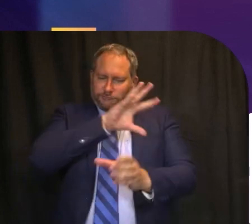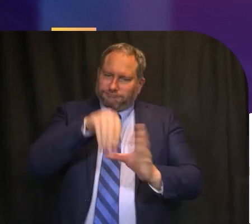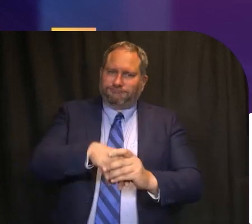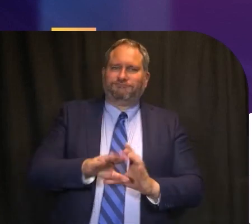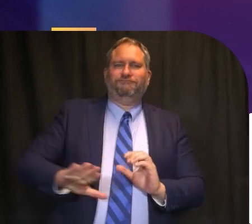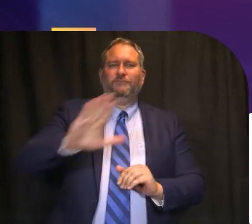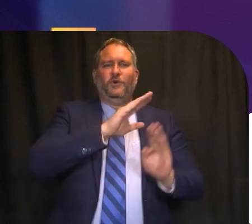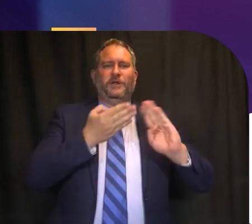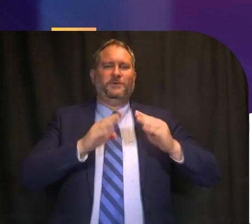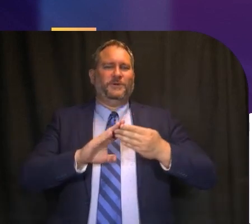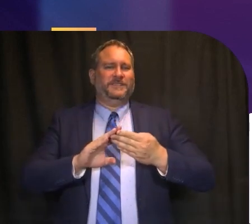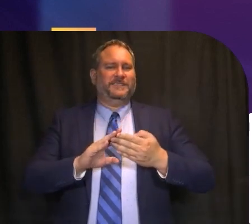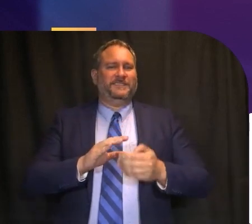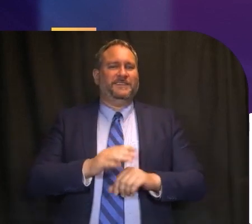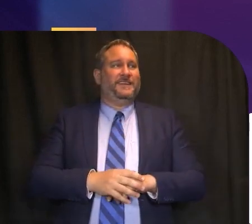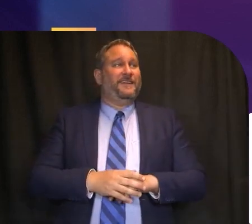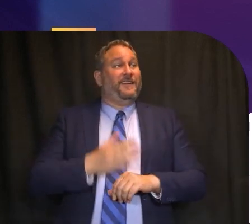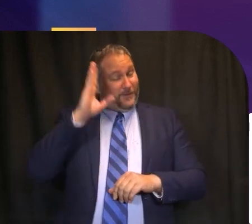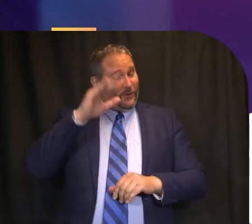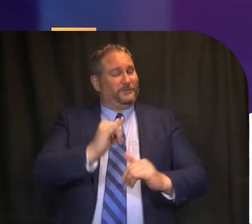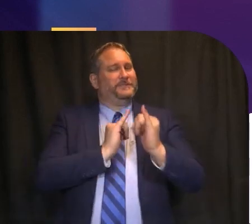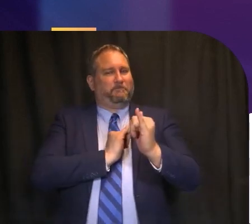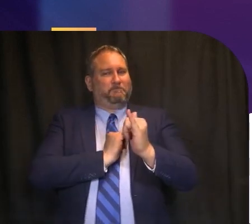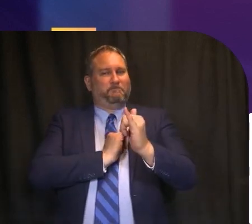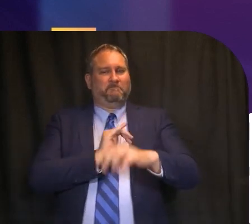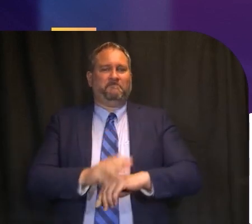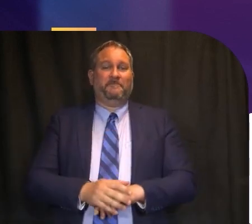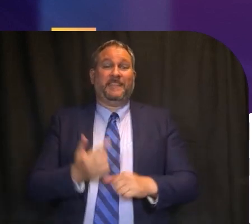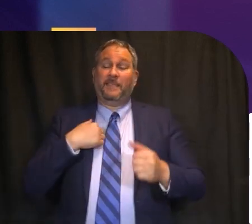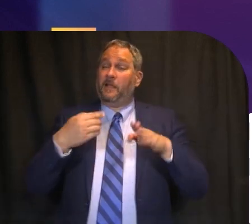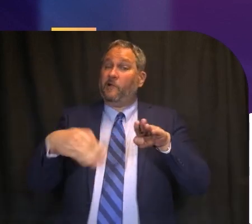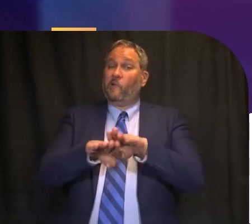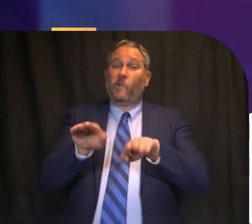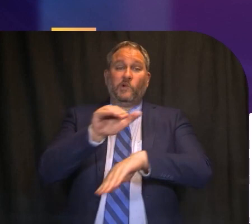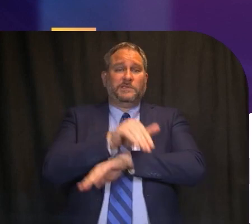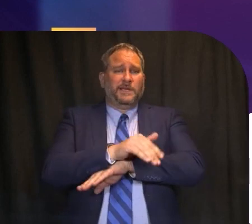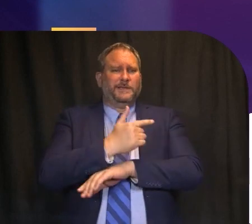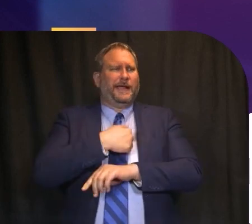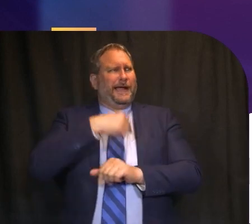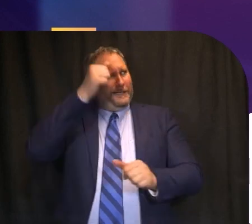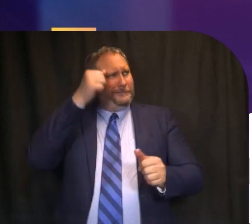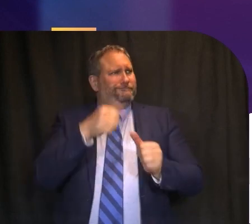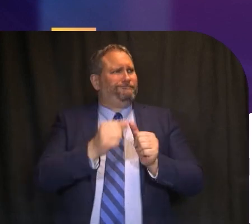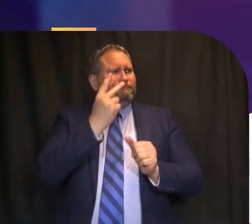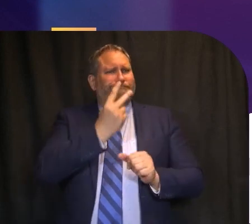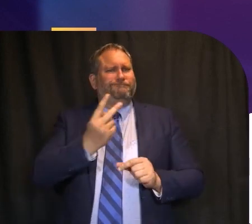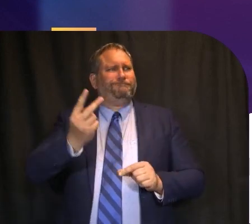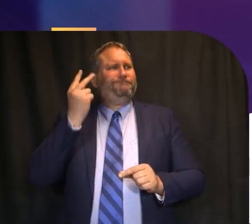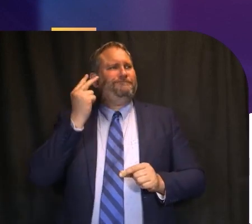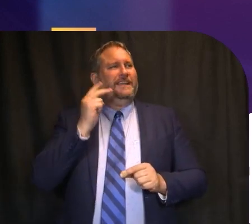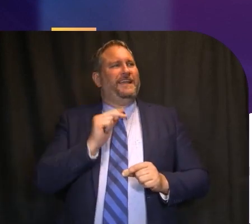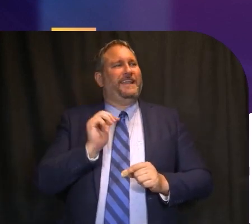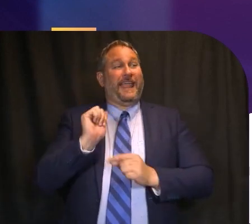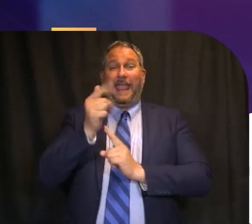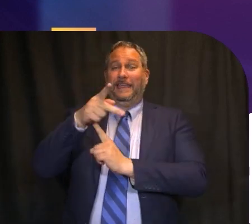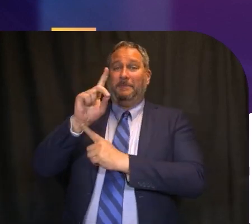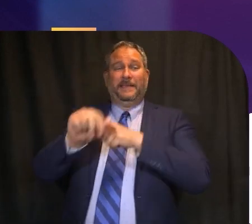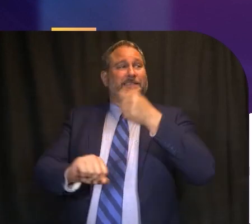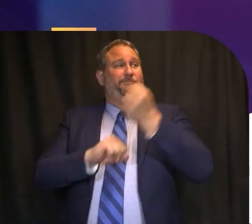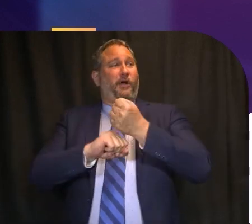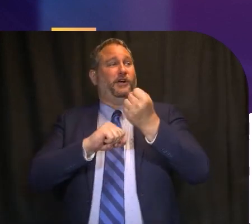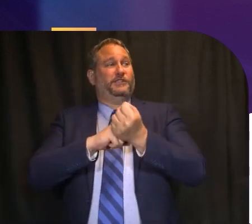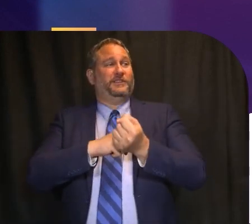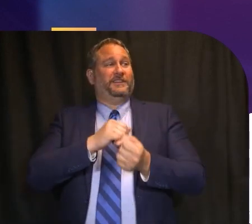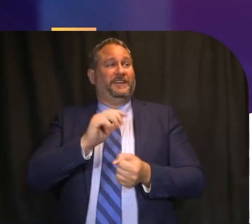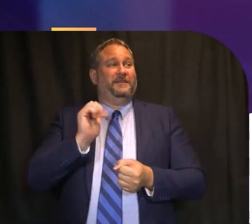reminded of what one of AAPD's founders and champions of the ADA, the late Senator Bob Dole, encouraged